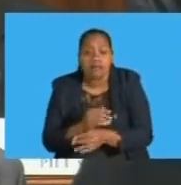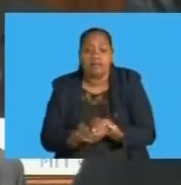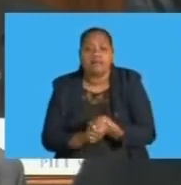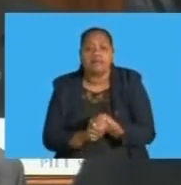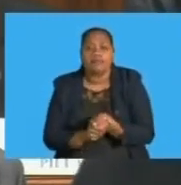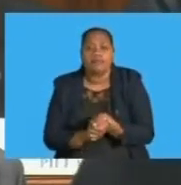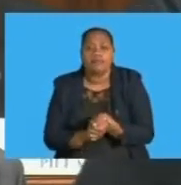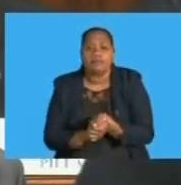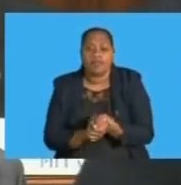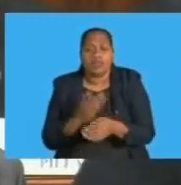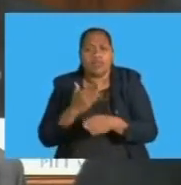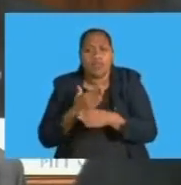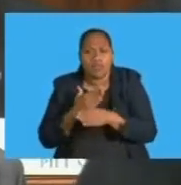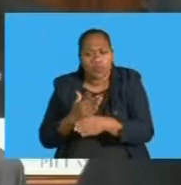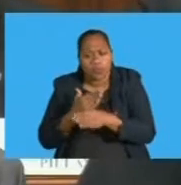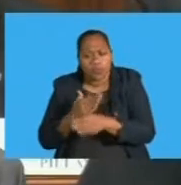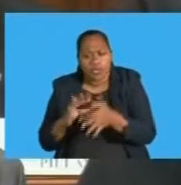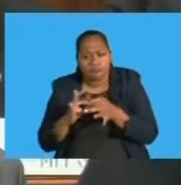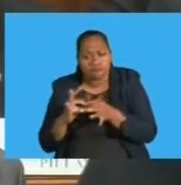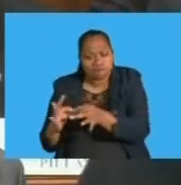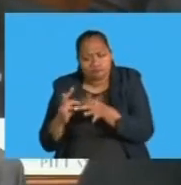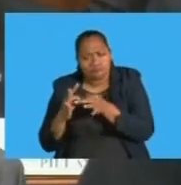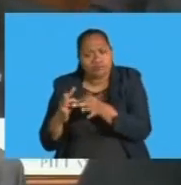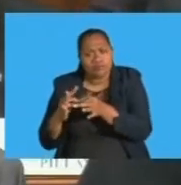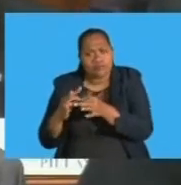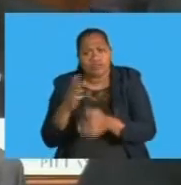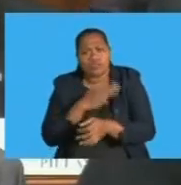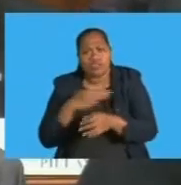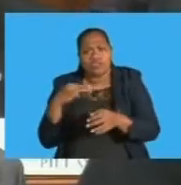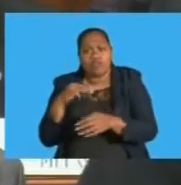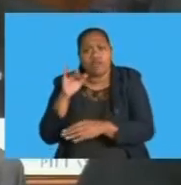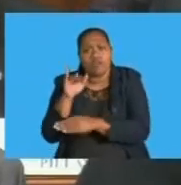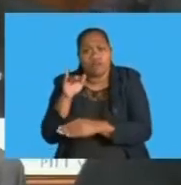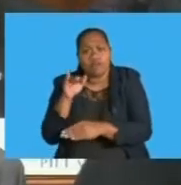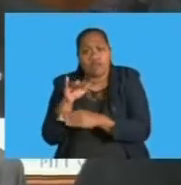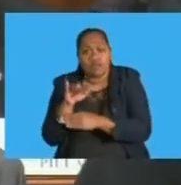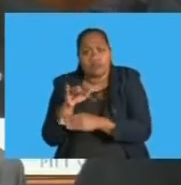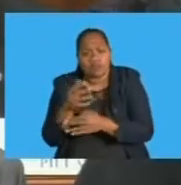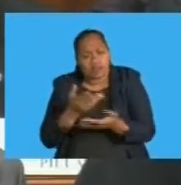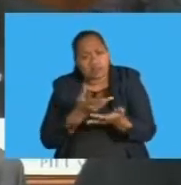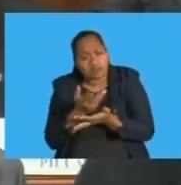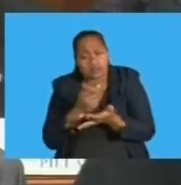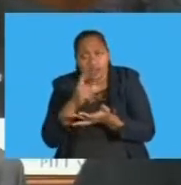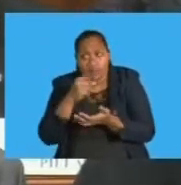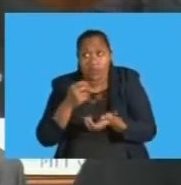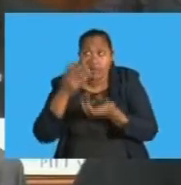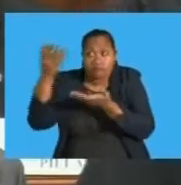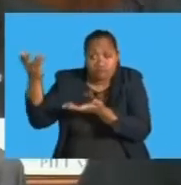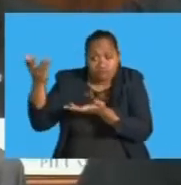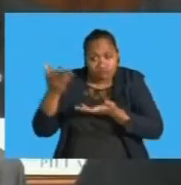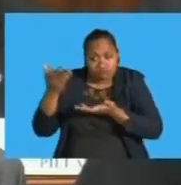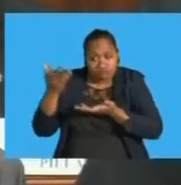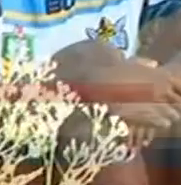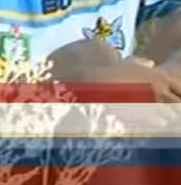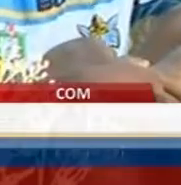Foreign Affairs on the negotiations to ship some of that tuna down to Fiji.